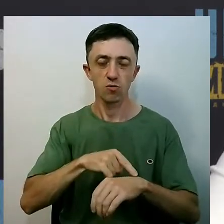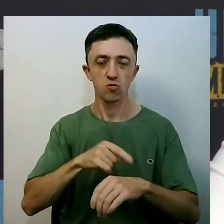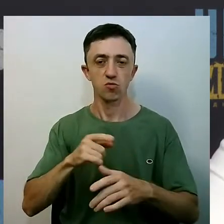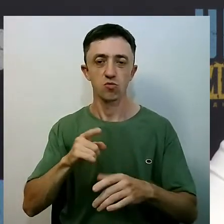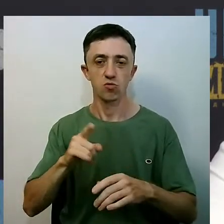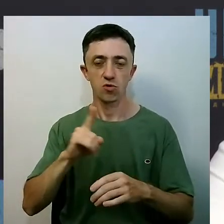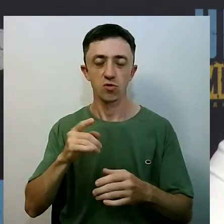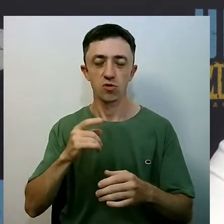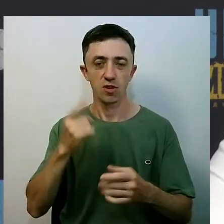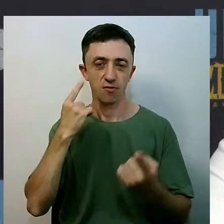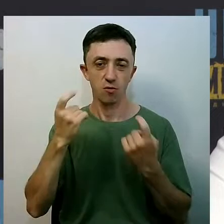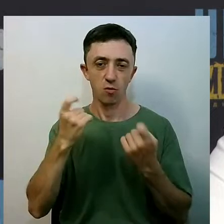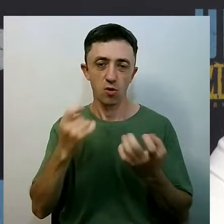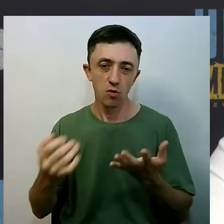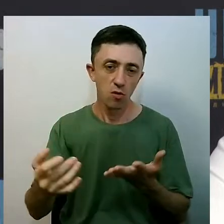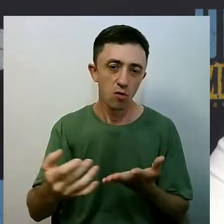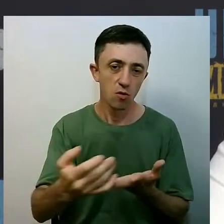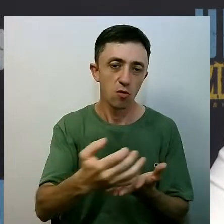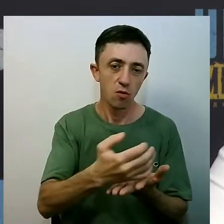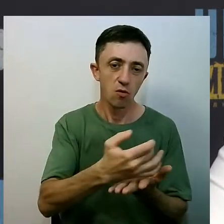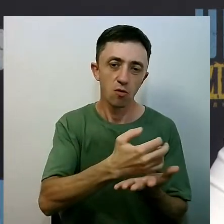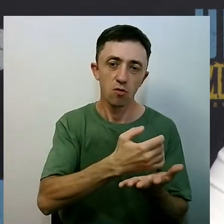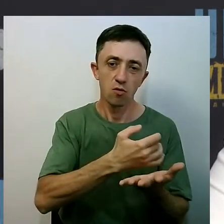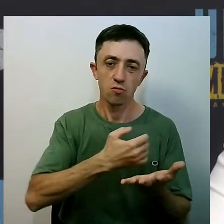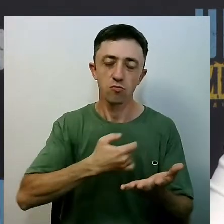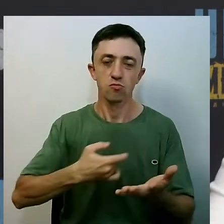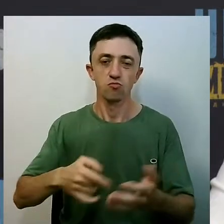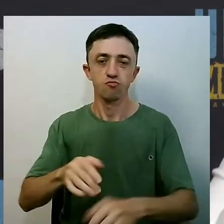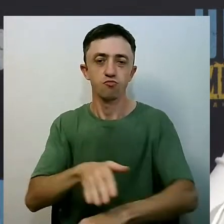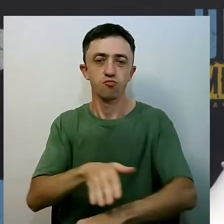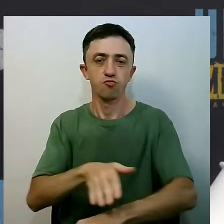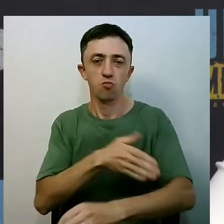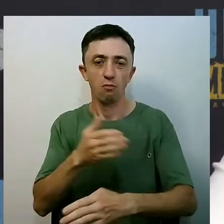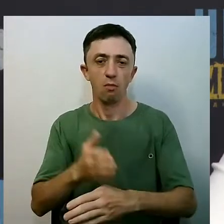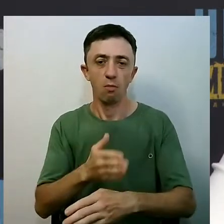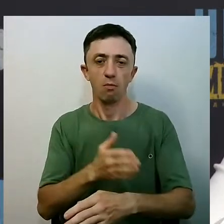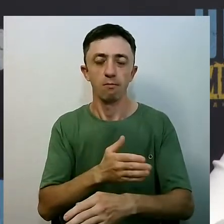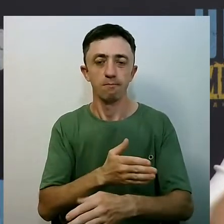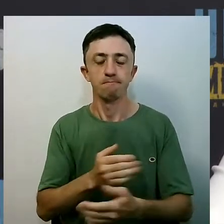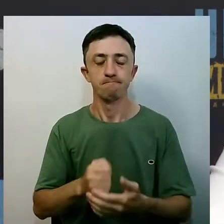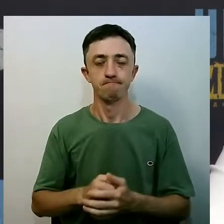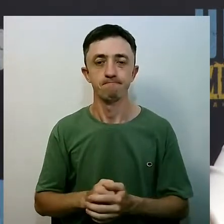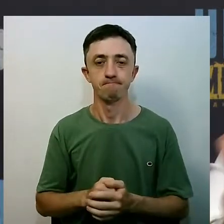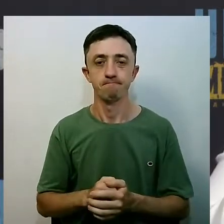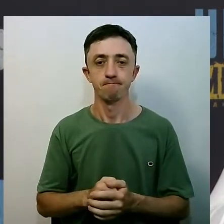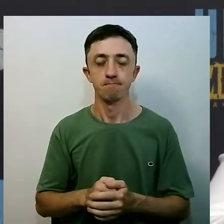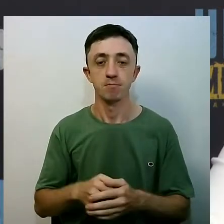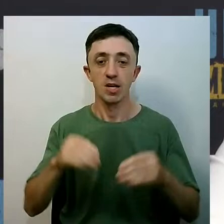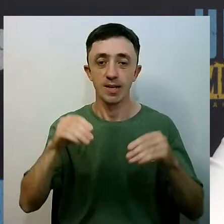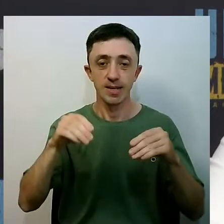our legislation. But they need time to collect data.